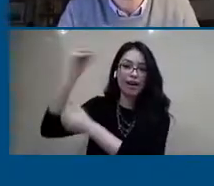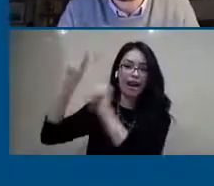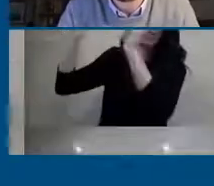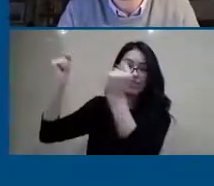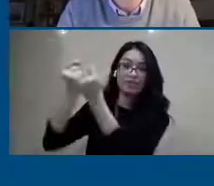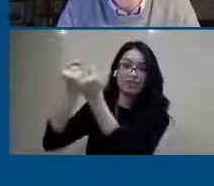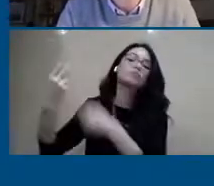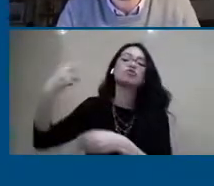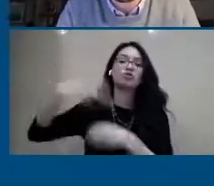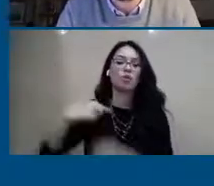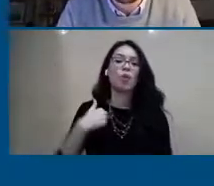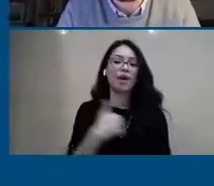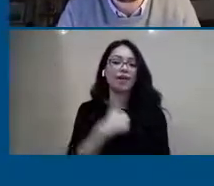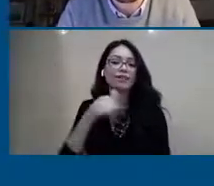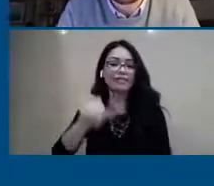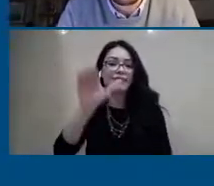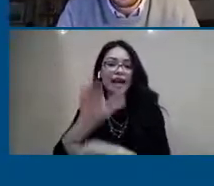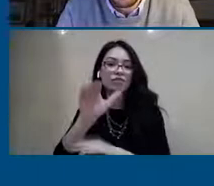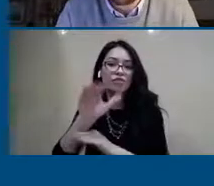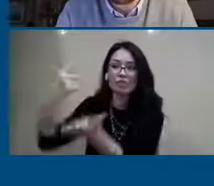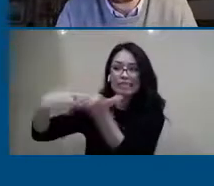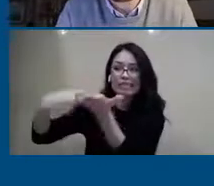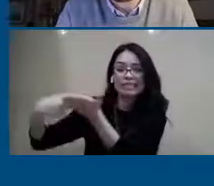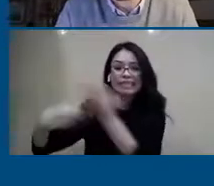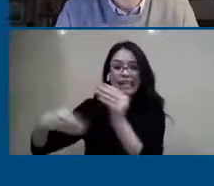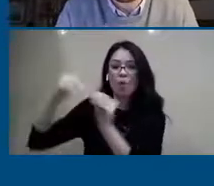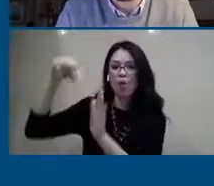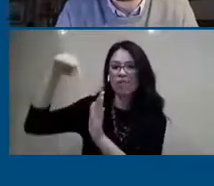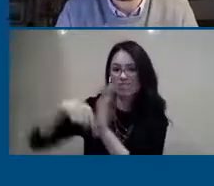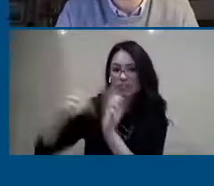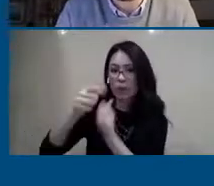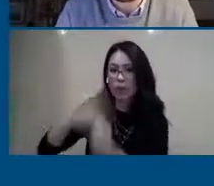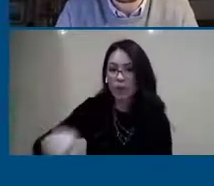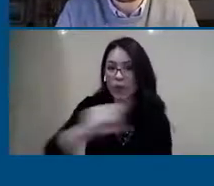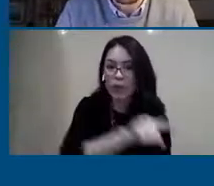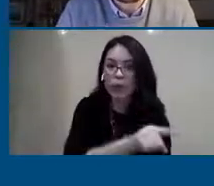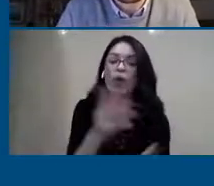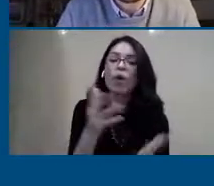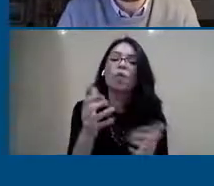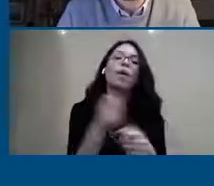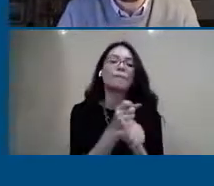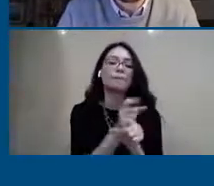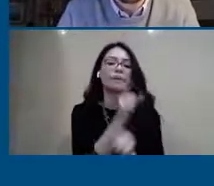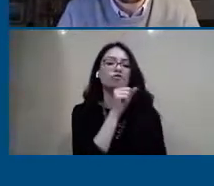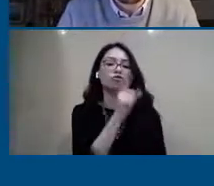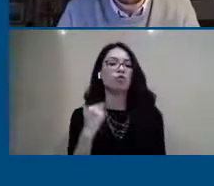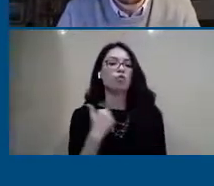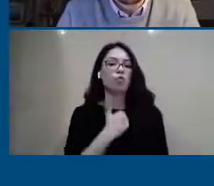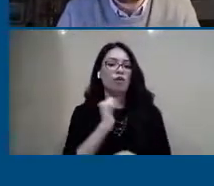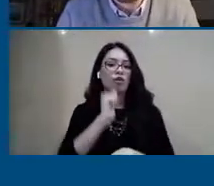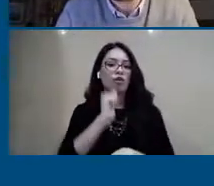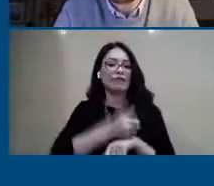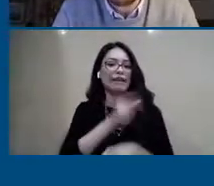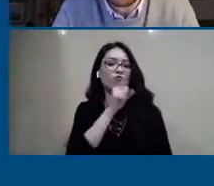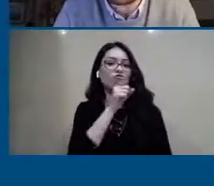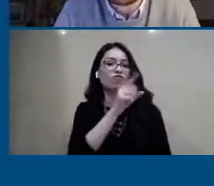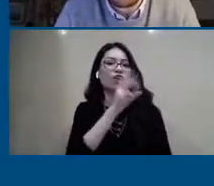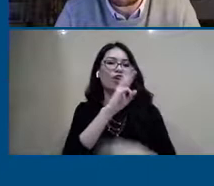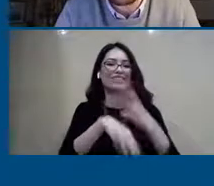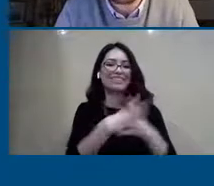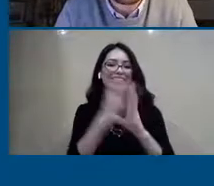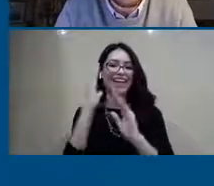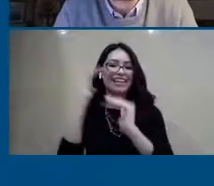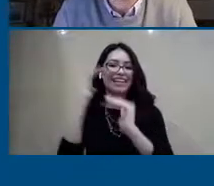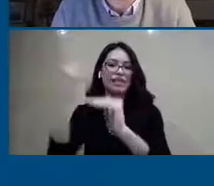to discuss the district's reopening efforts. I want to make sure we're setting realistic expectations for the town hall. Many of you want to